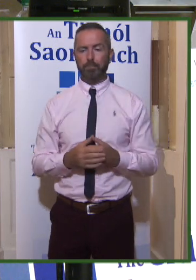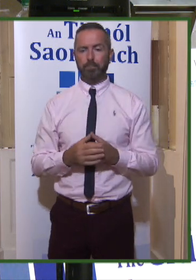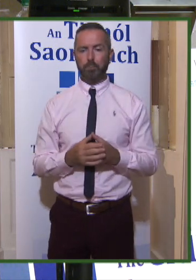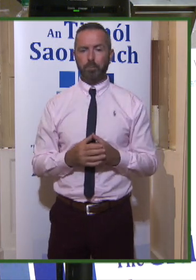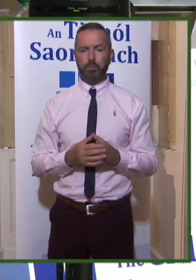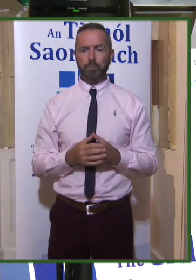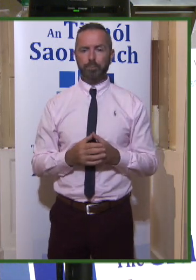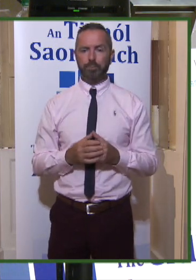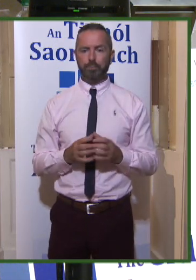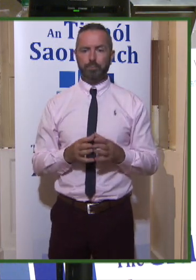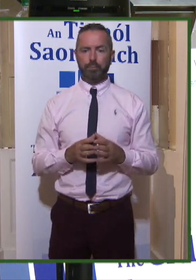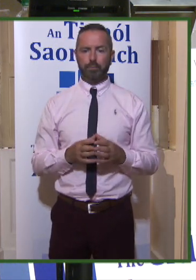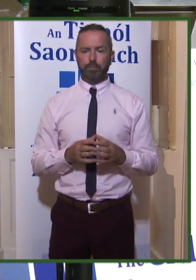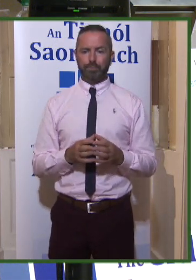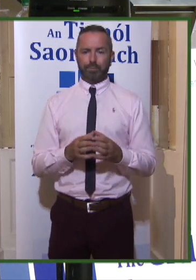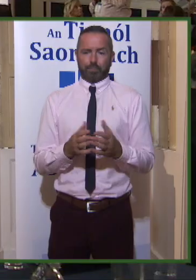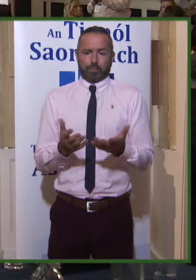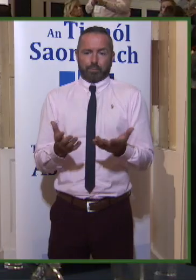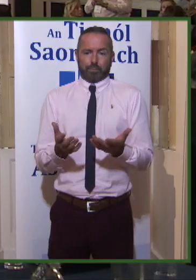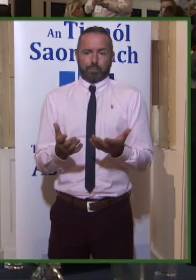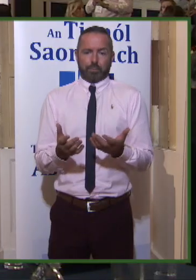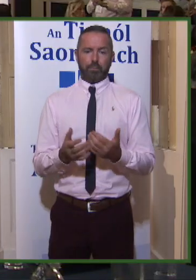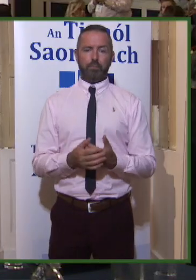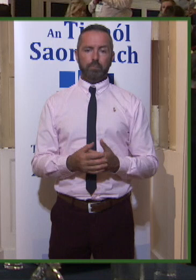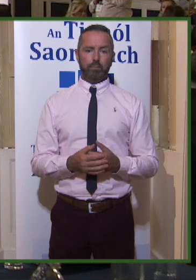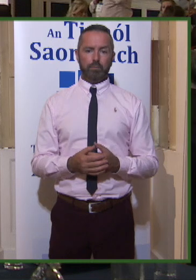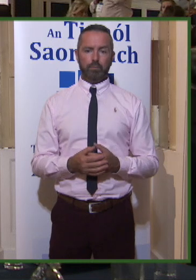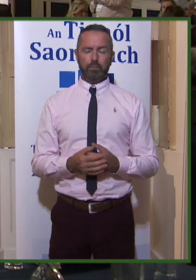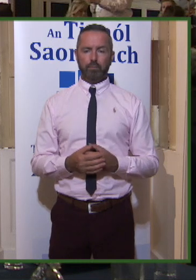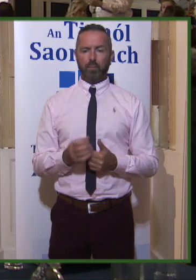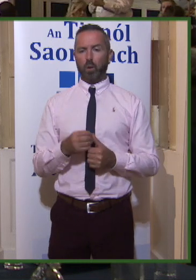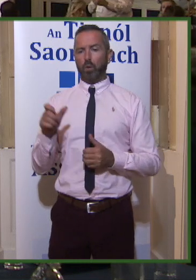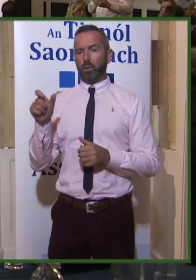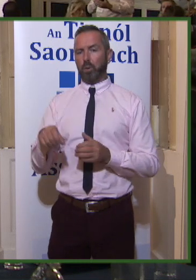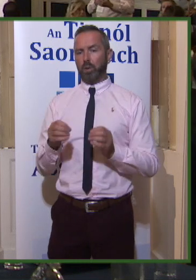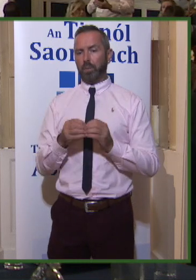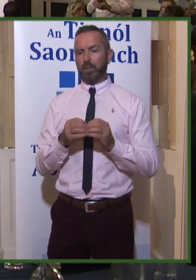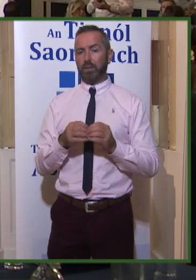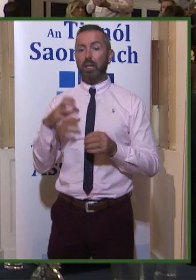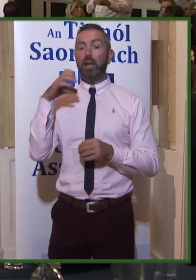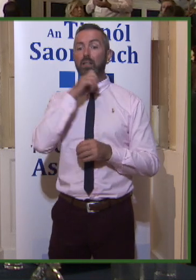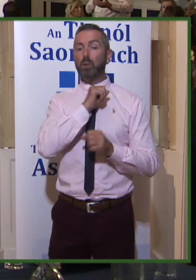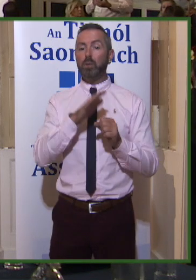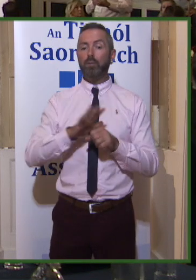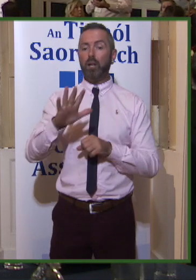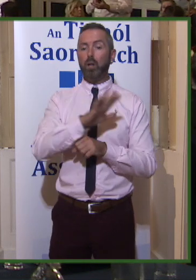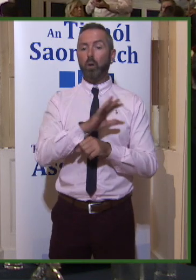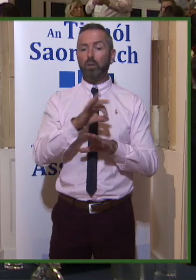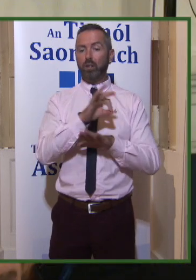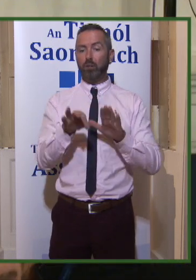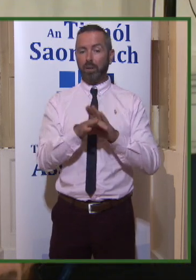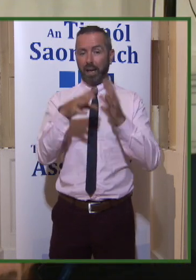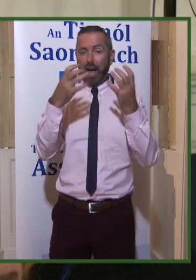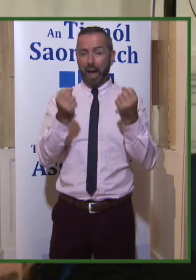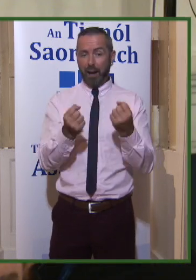This is not being pernickety, and I'm sorry to be another politician speaking. The assumption of local government on paper is that these powers are devolved and